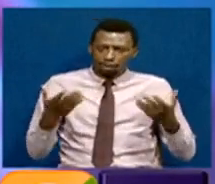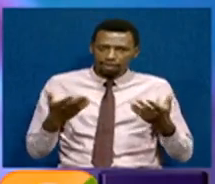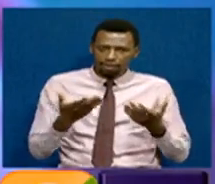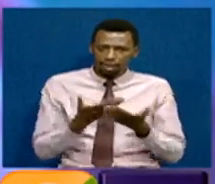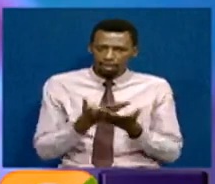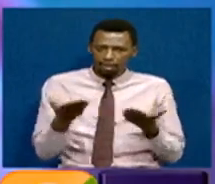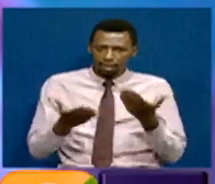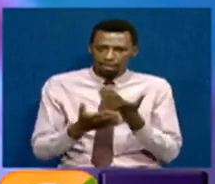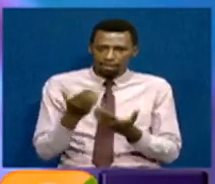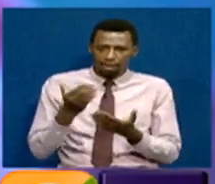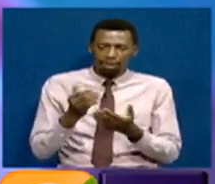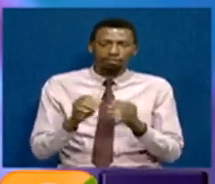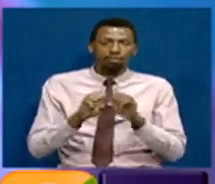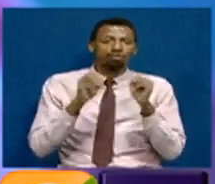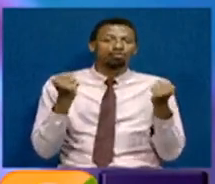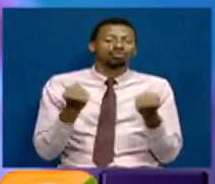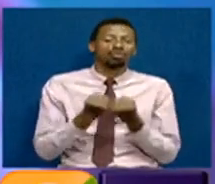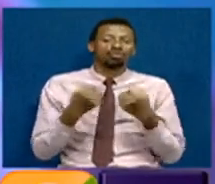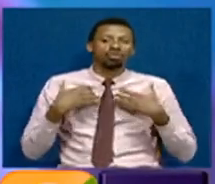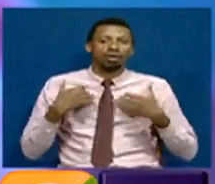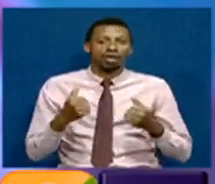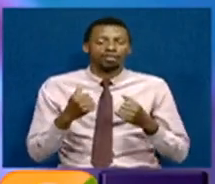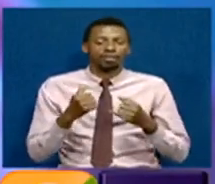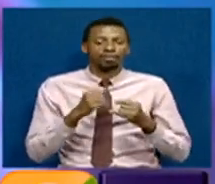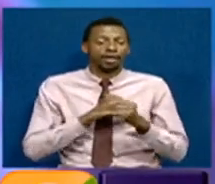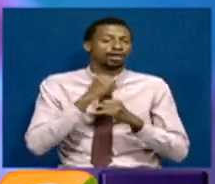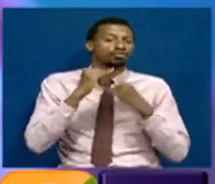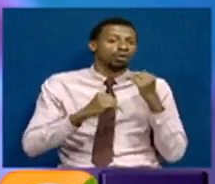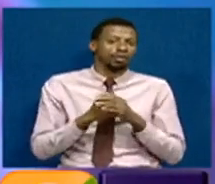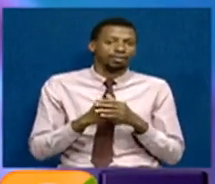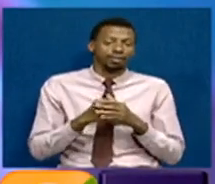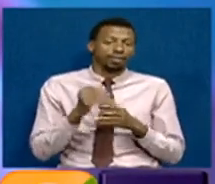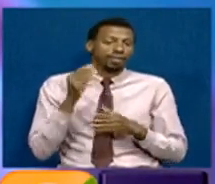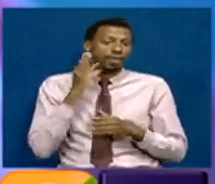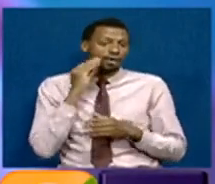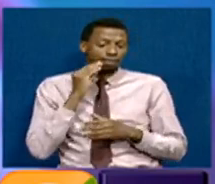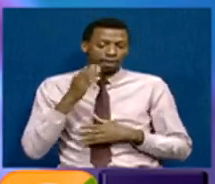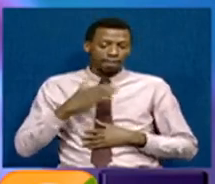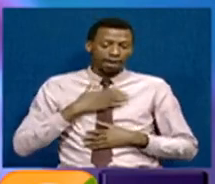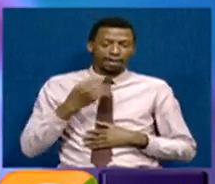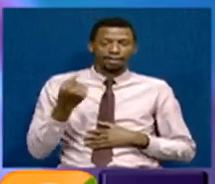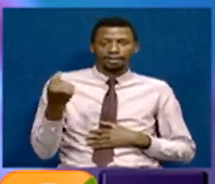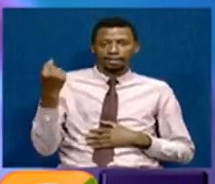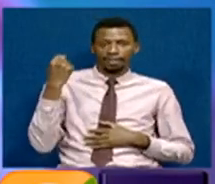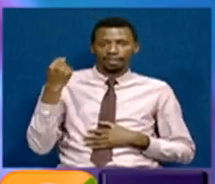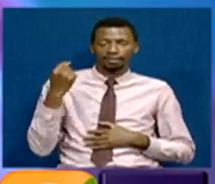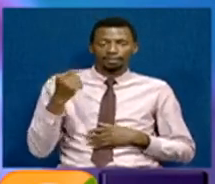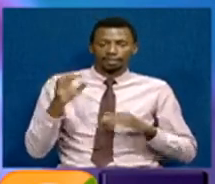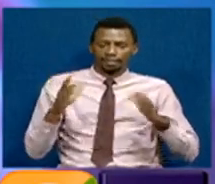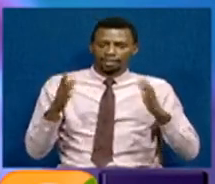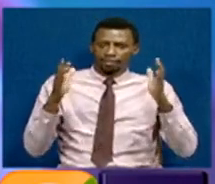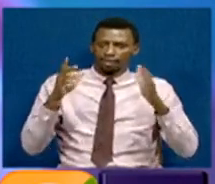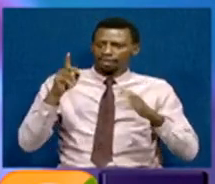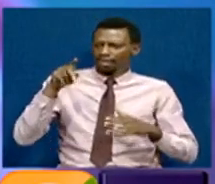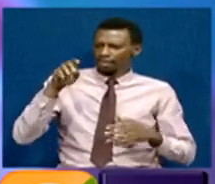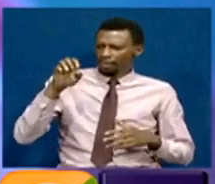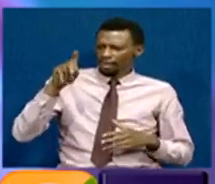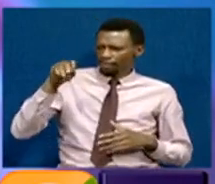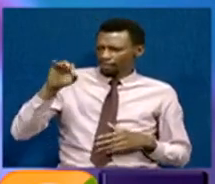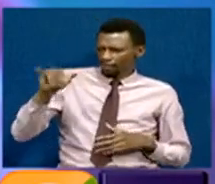health insurance. I've told you about my experience yesterday where we were celebrating PEPFAR at 20. And we are saying that we have been